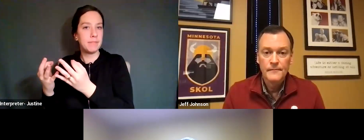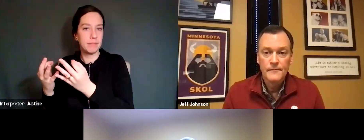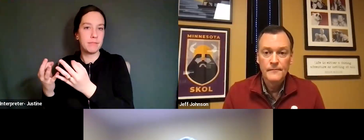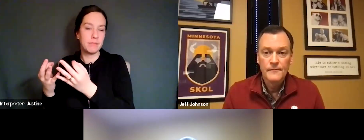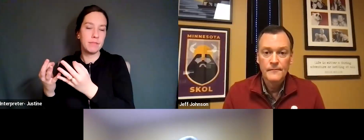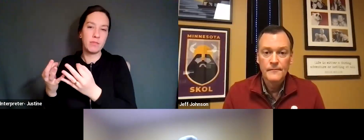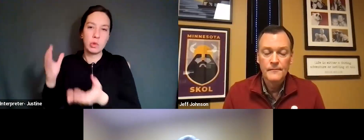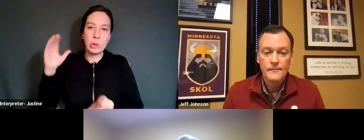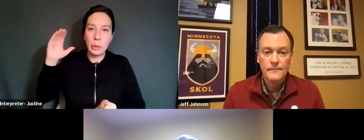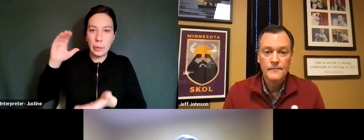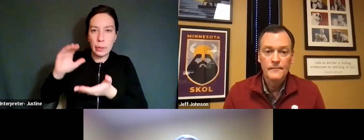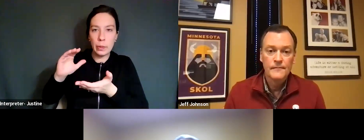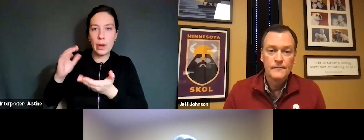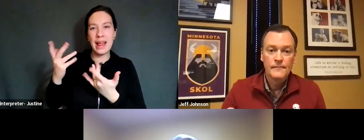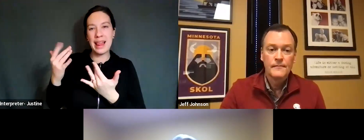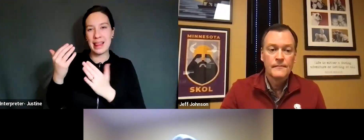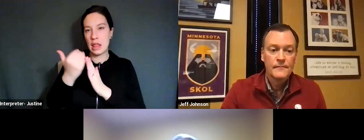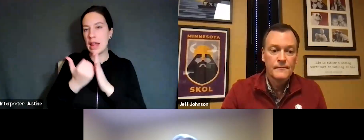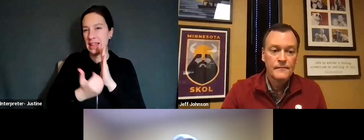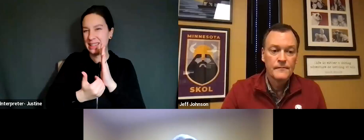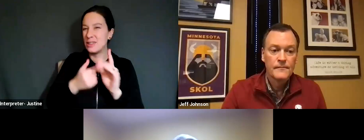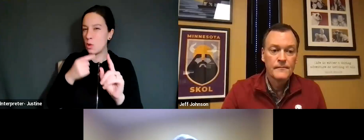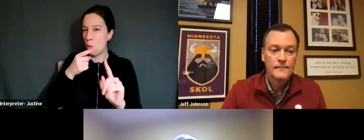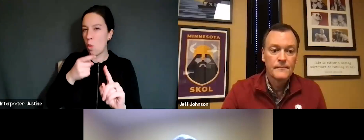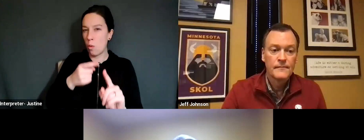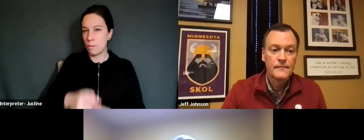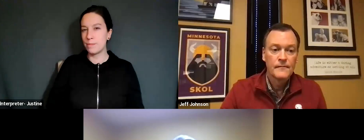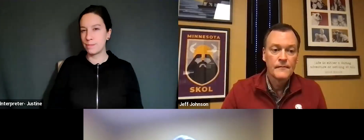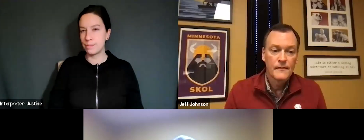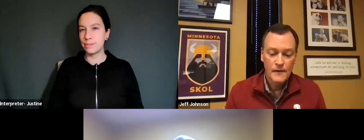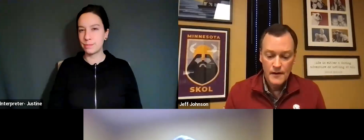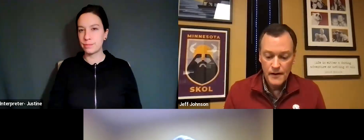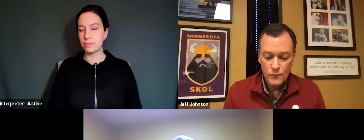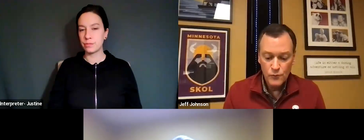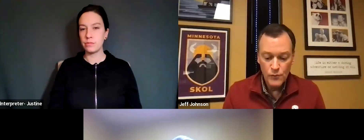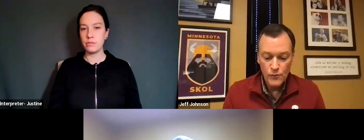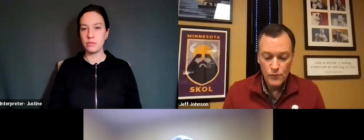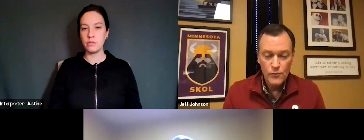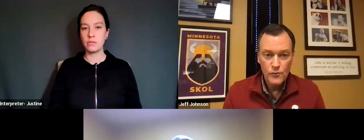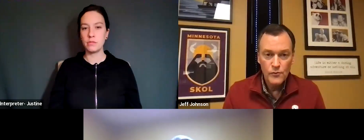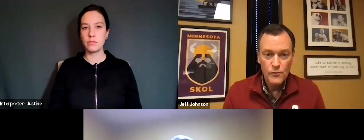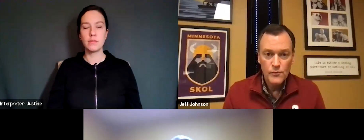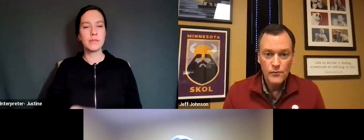one of our goals this year to reduce that wait list. How about